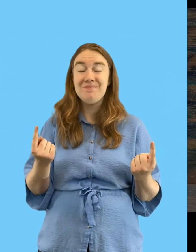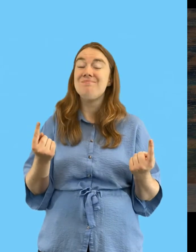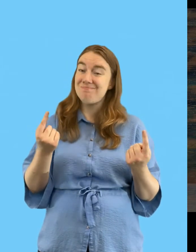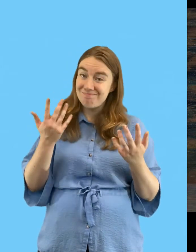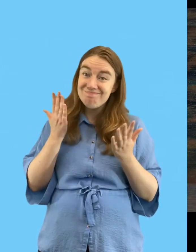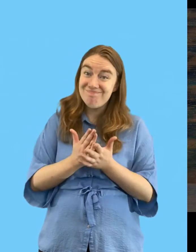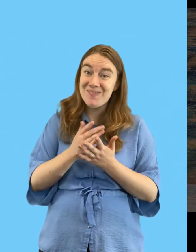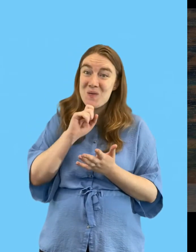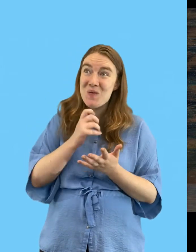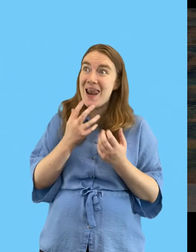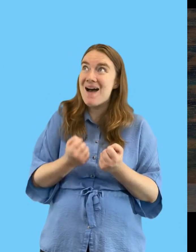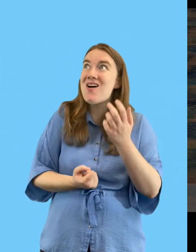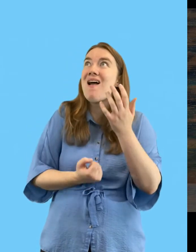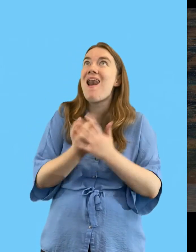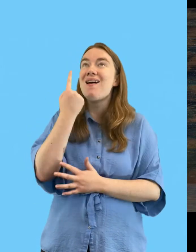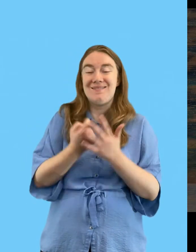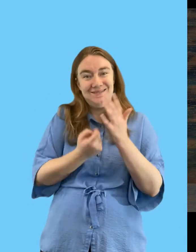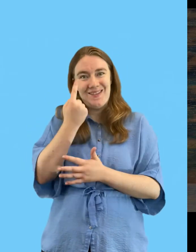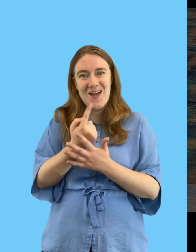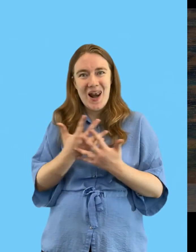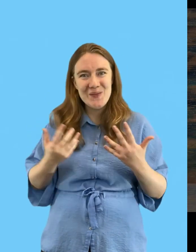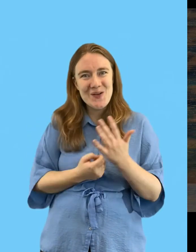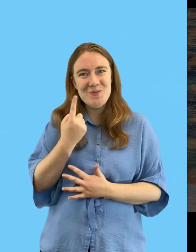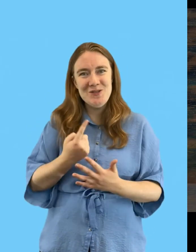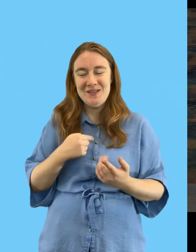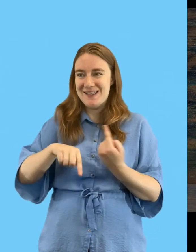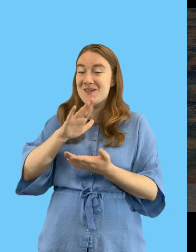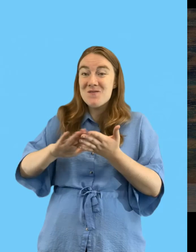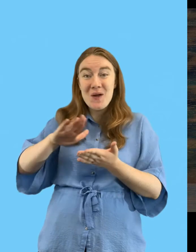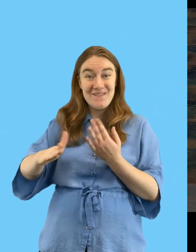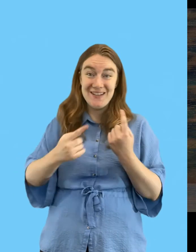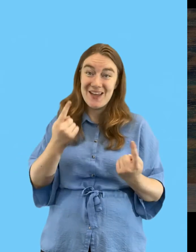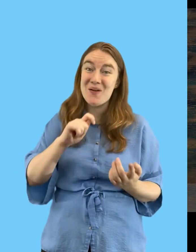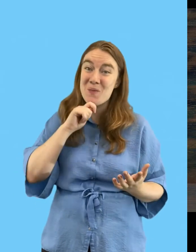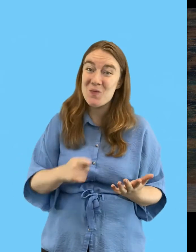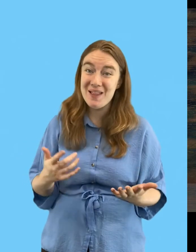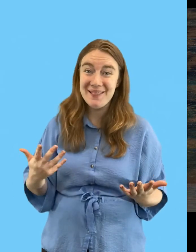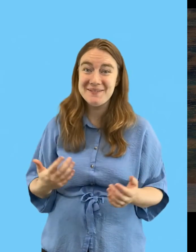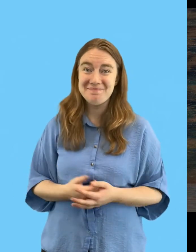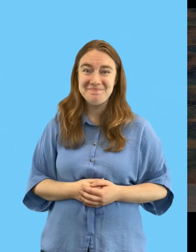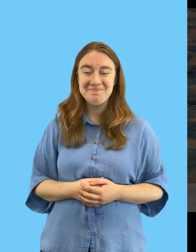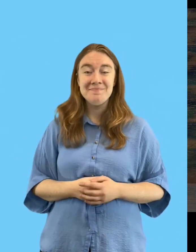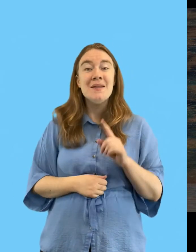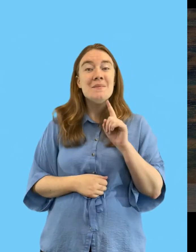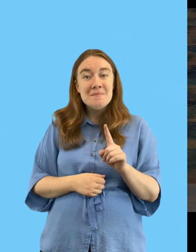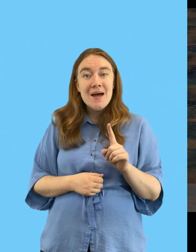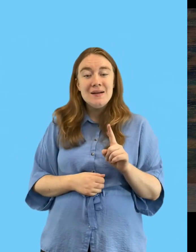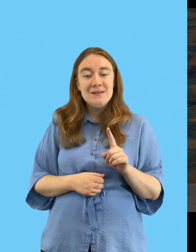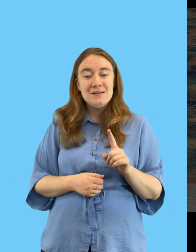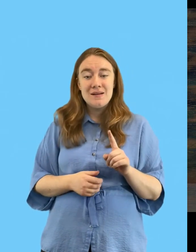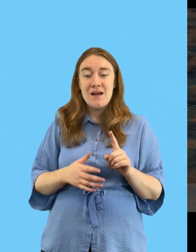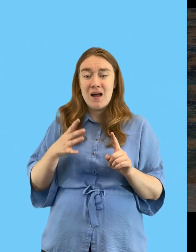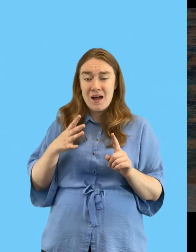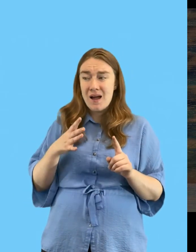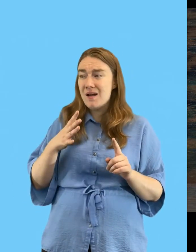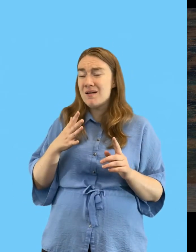of opportunities to show forgiveness to each other. But as I finish, I just want to give